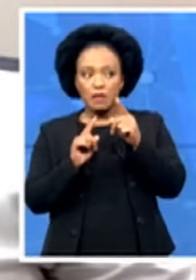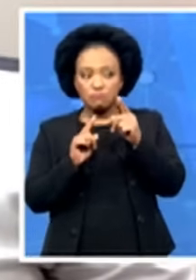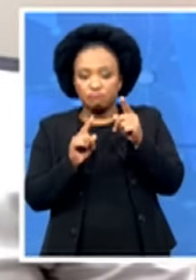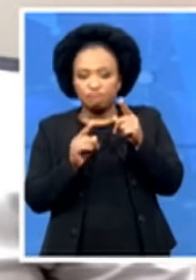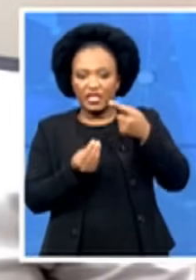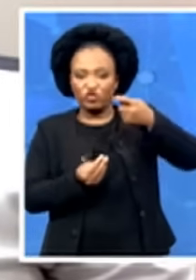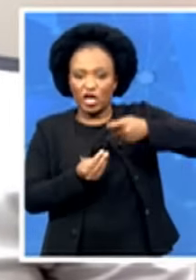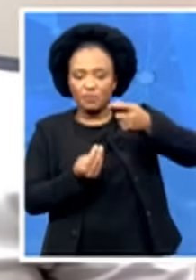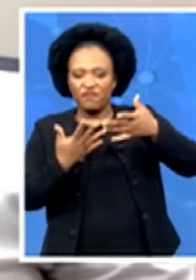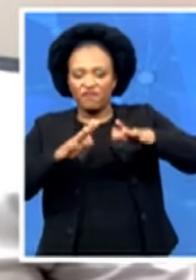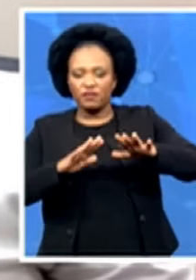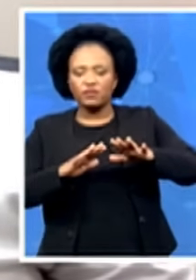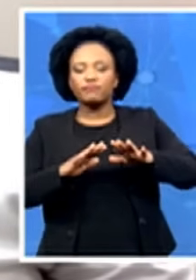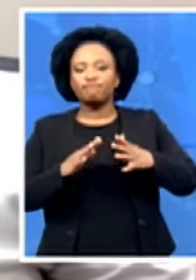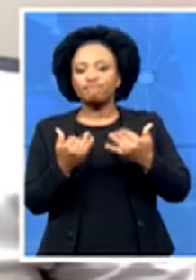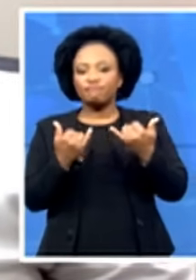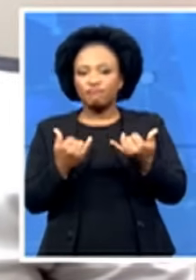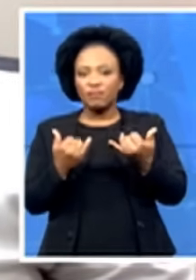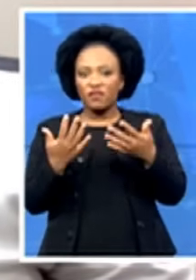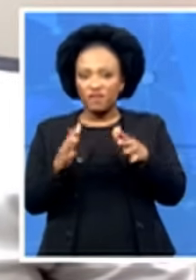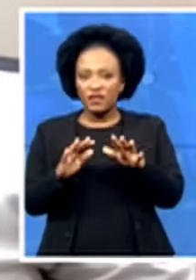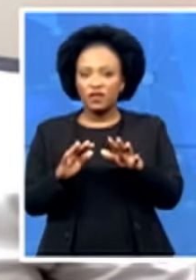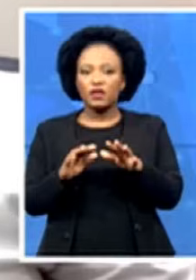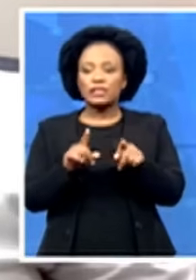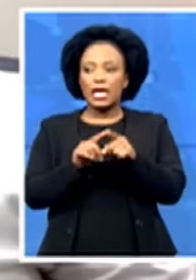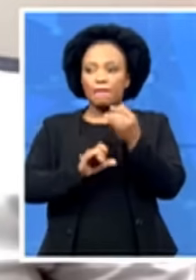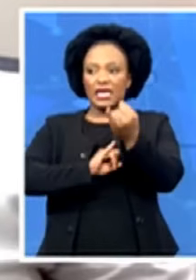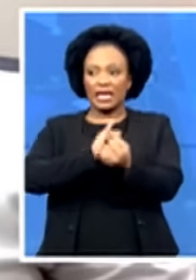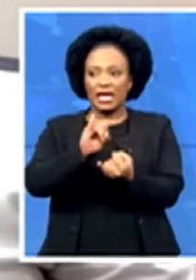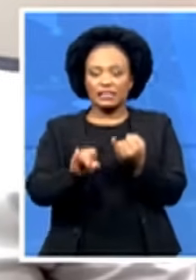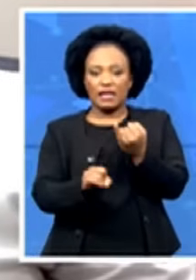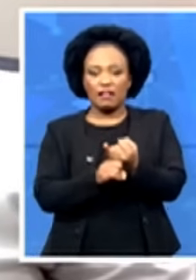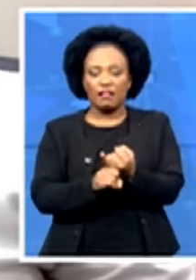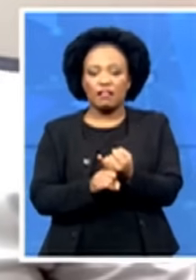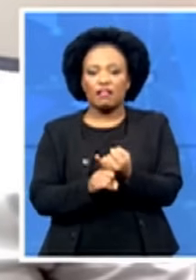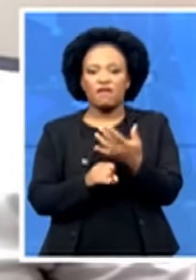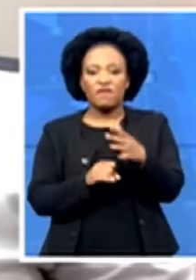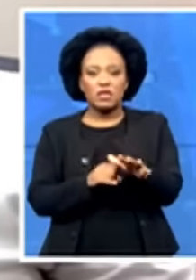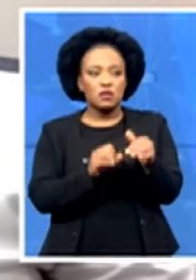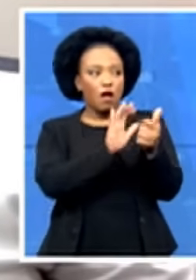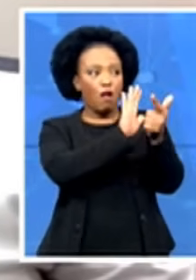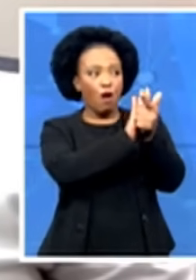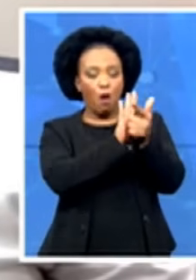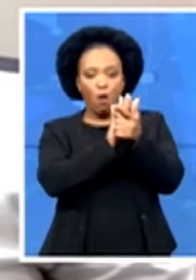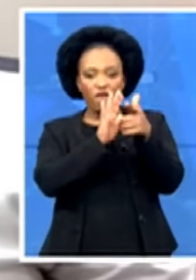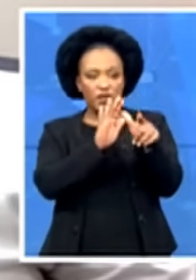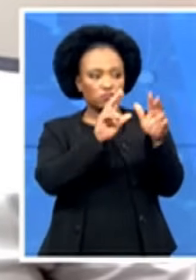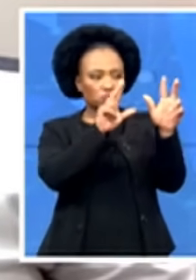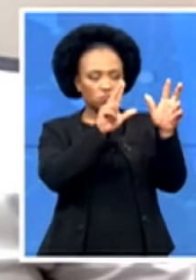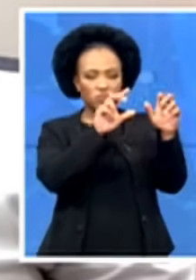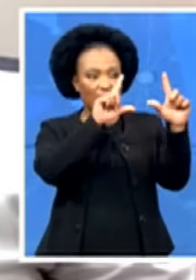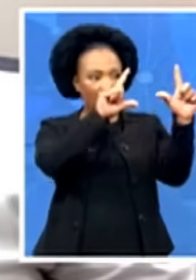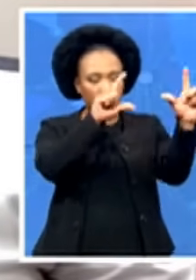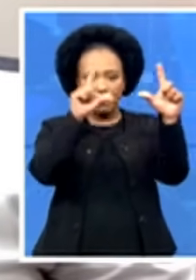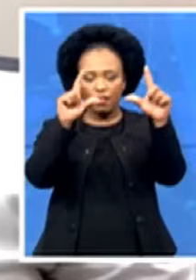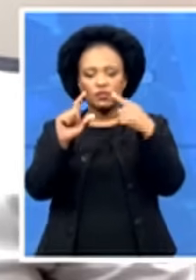flouting those international instruments that have been referred to, those articles that guarantee the human rights, that protect the